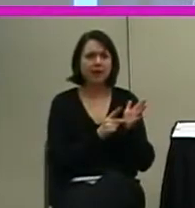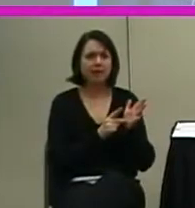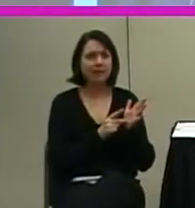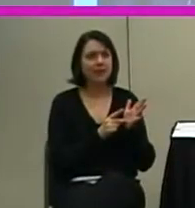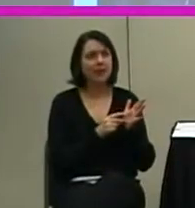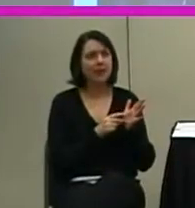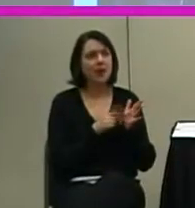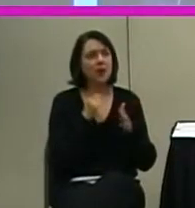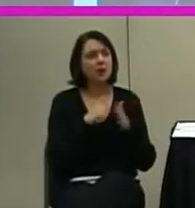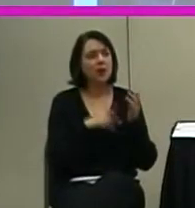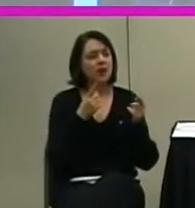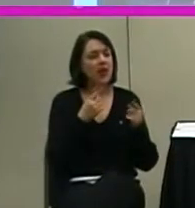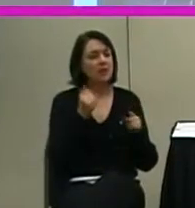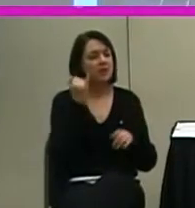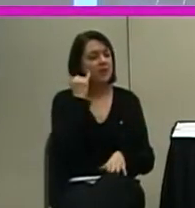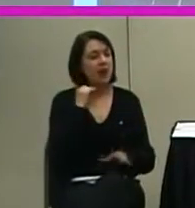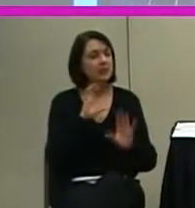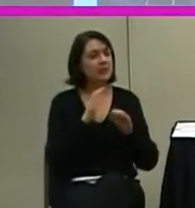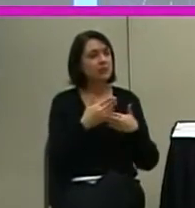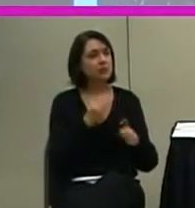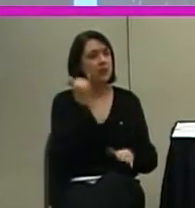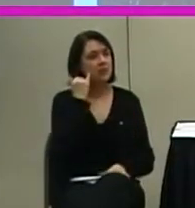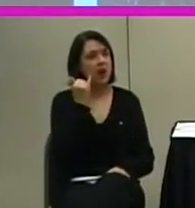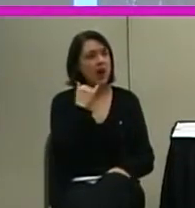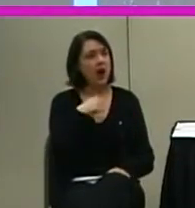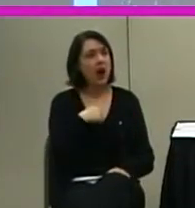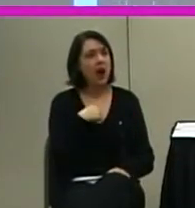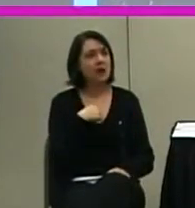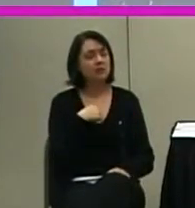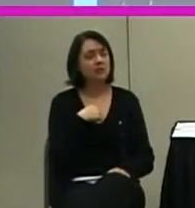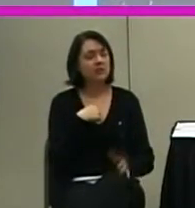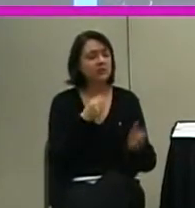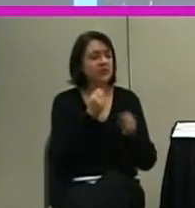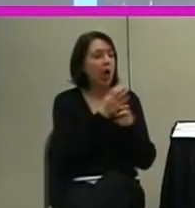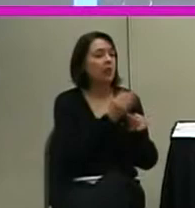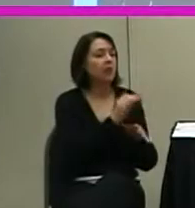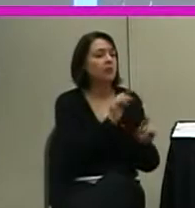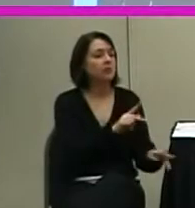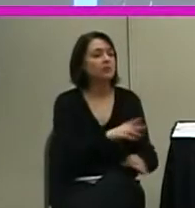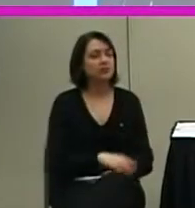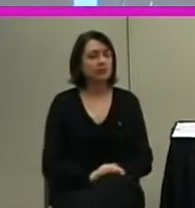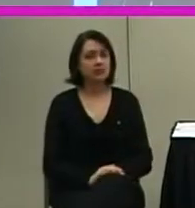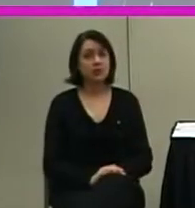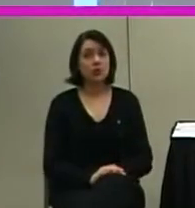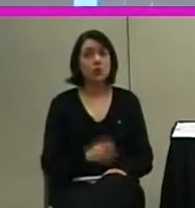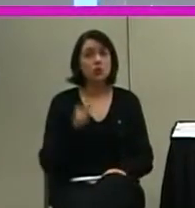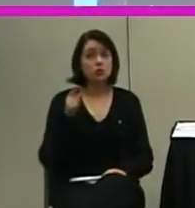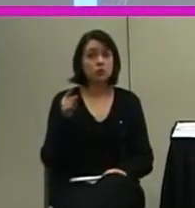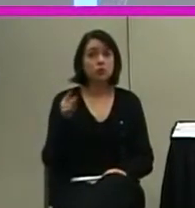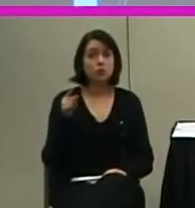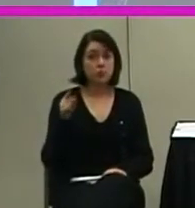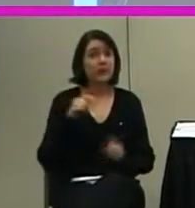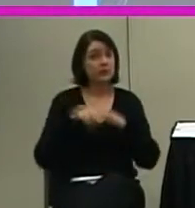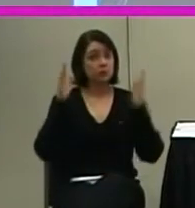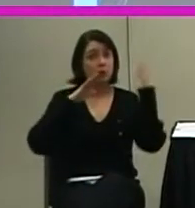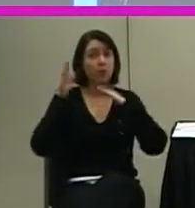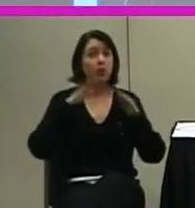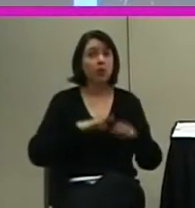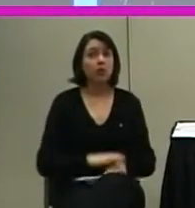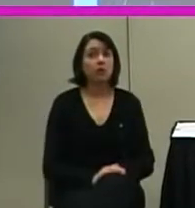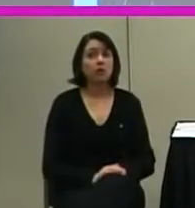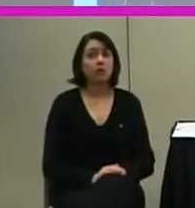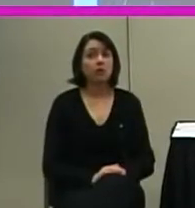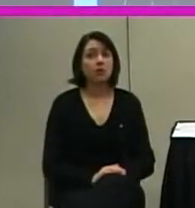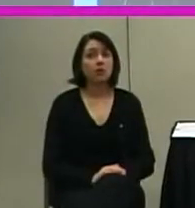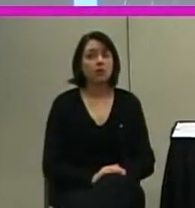If I was in the classroom and said, what would happen to me if I went over and did that? You look at him. You might get in trouble. The teacher